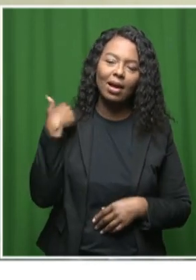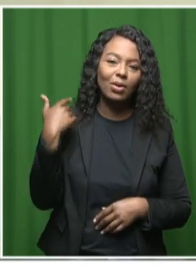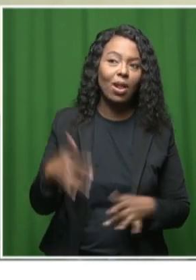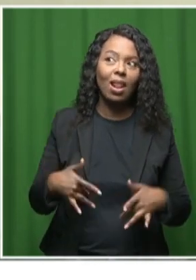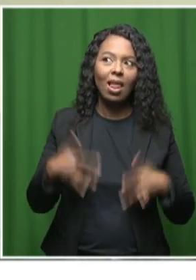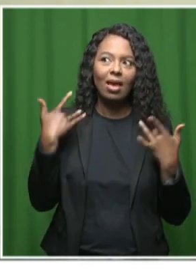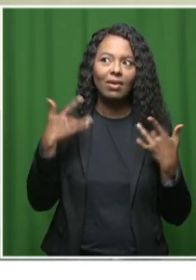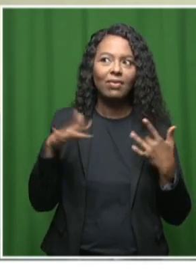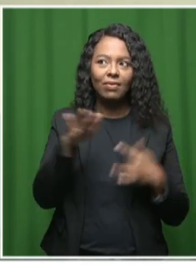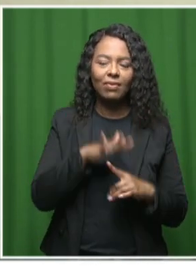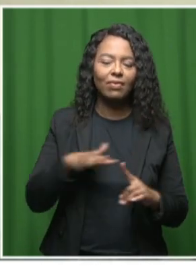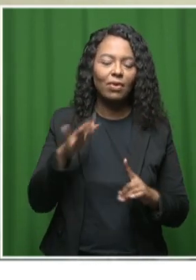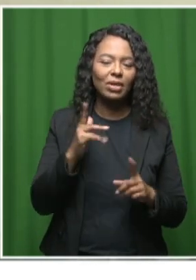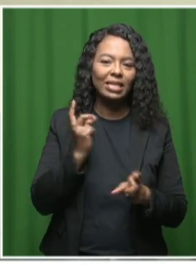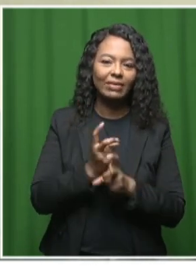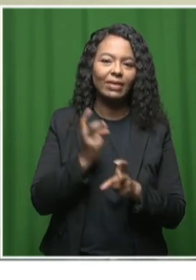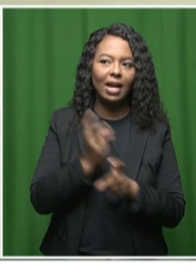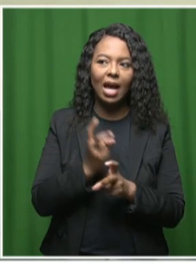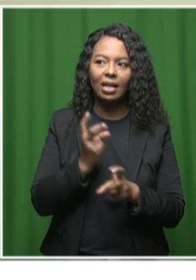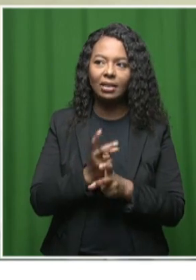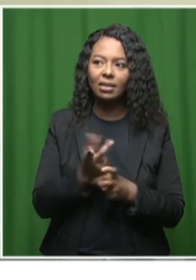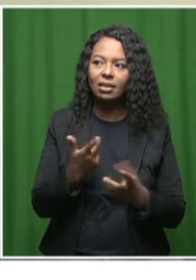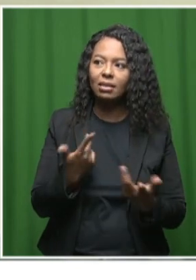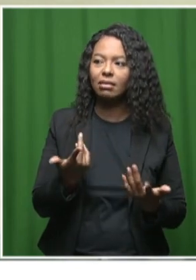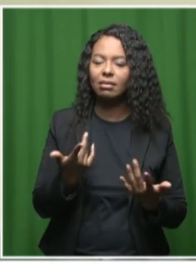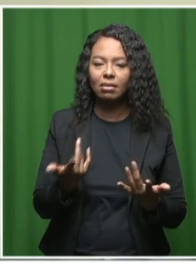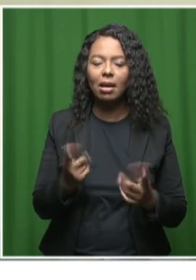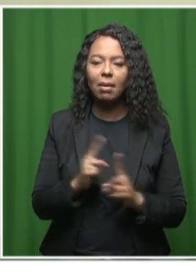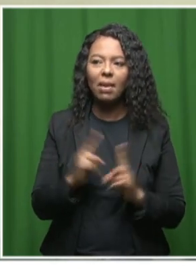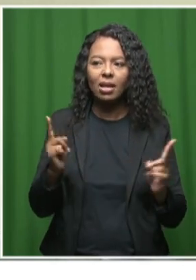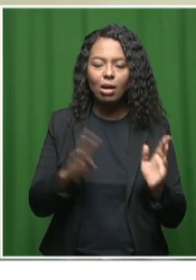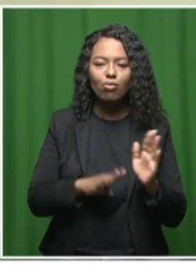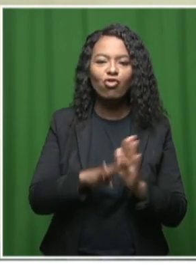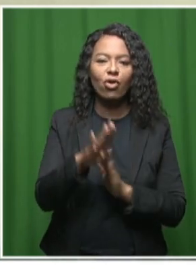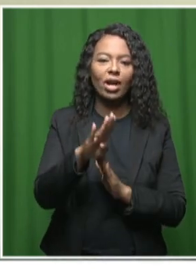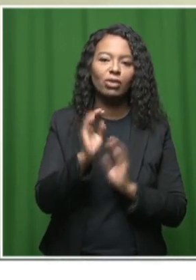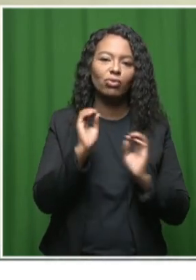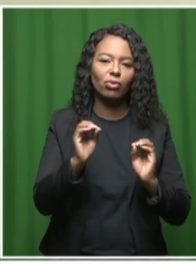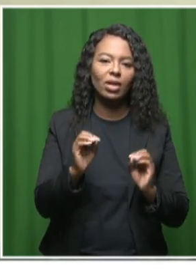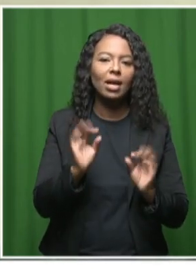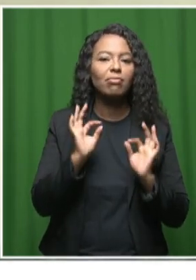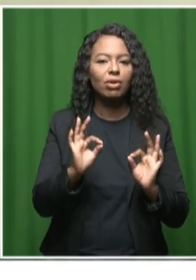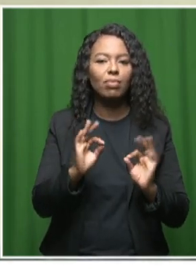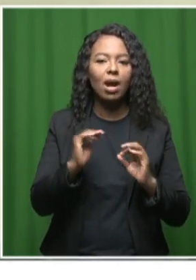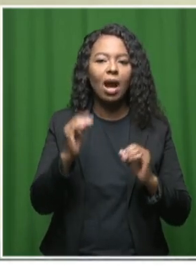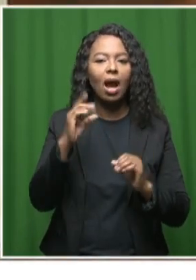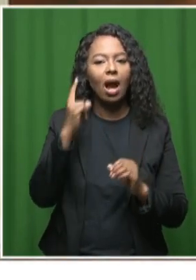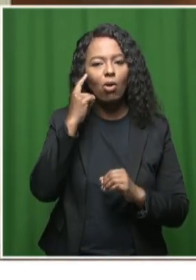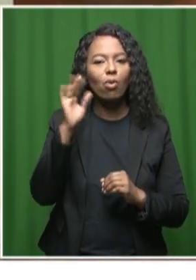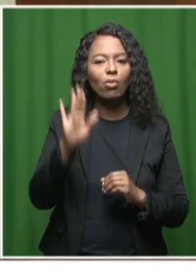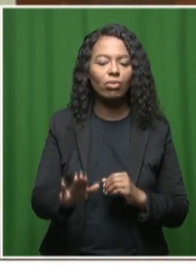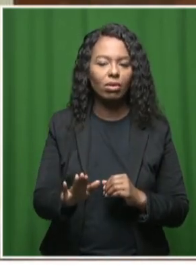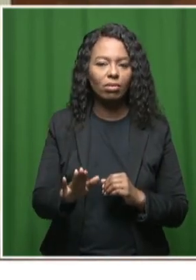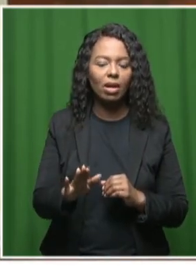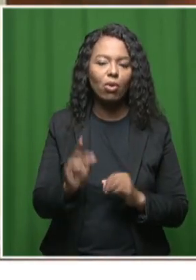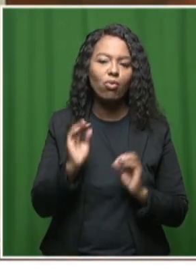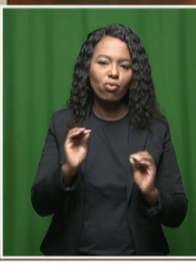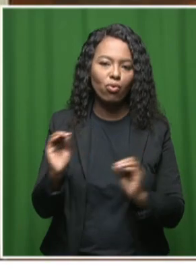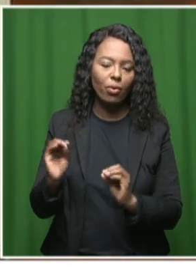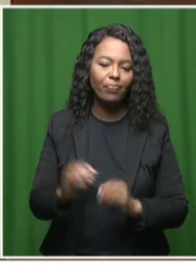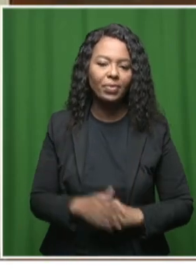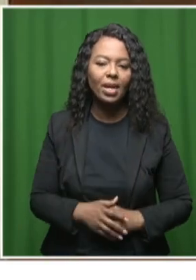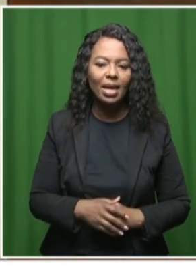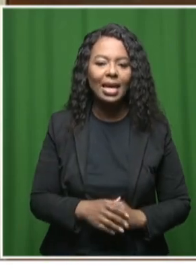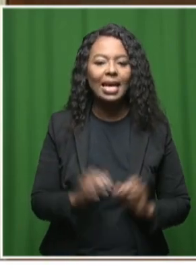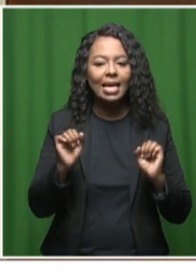was terrible, but we see that there is progress now and we have decent accommodation. We feel